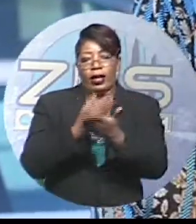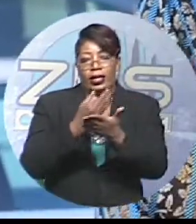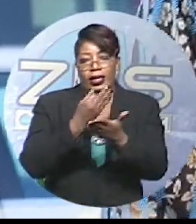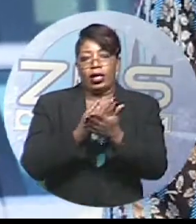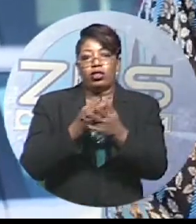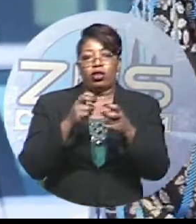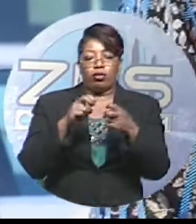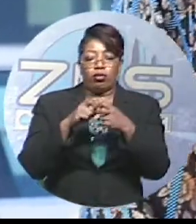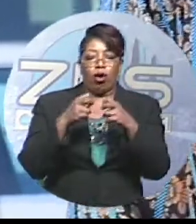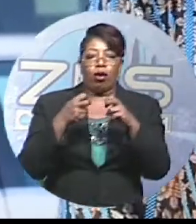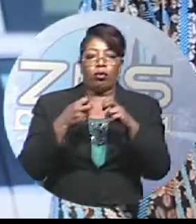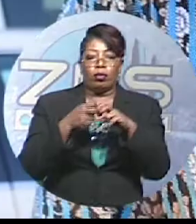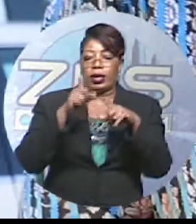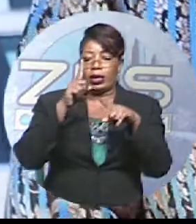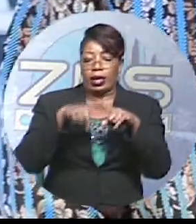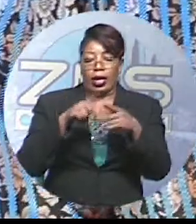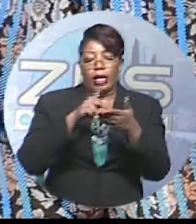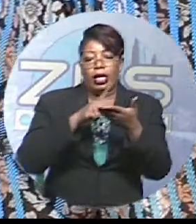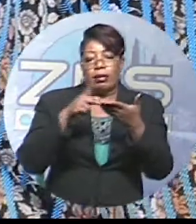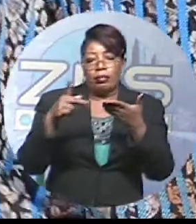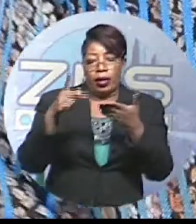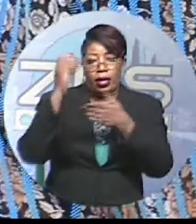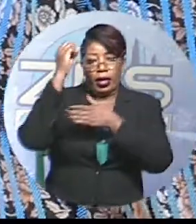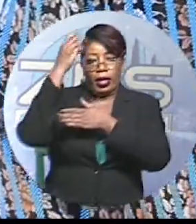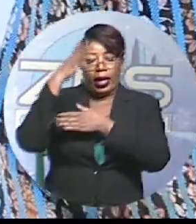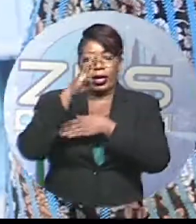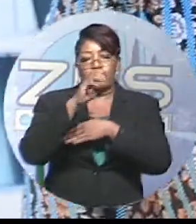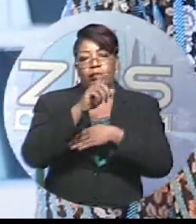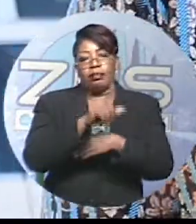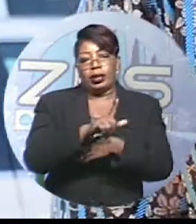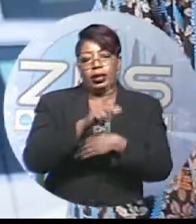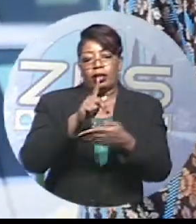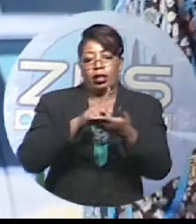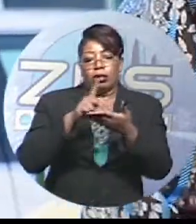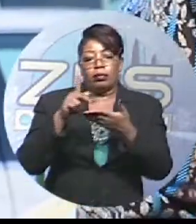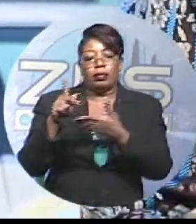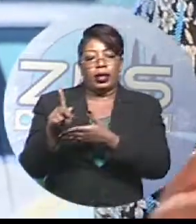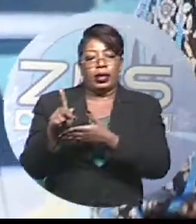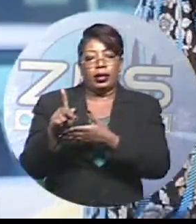crisis, cannot pay their electricity bill, cannot pay